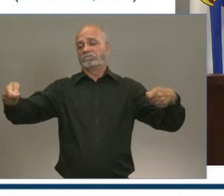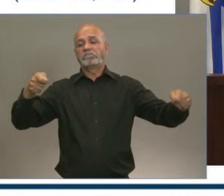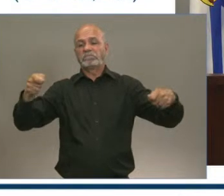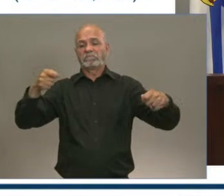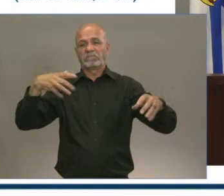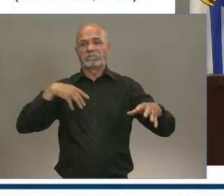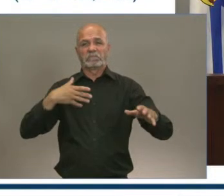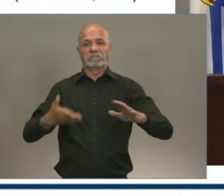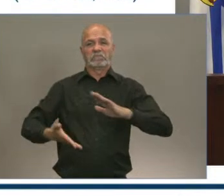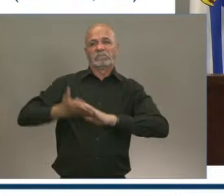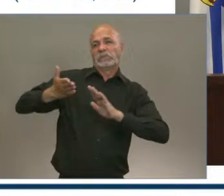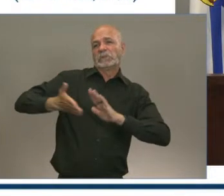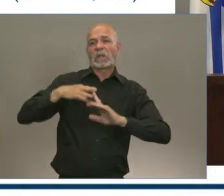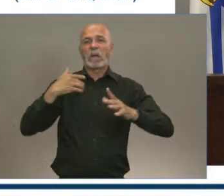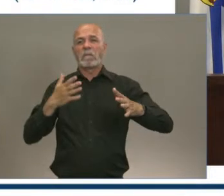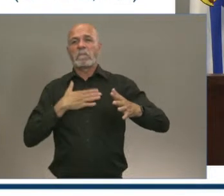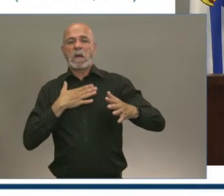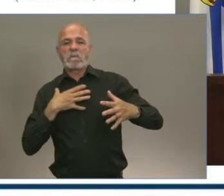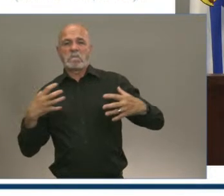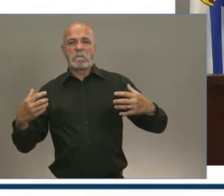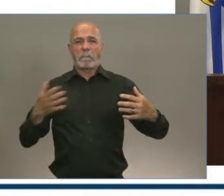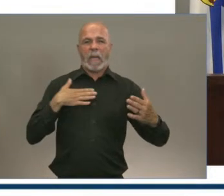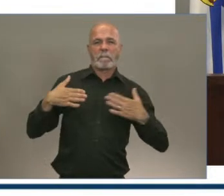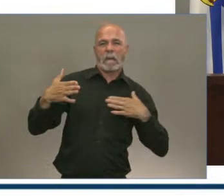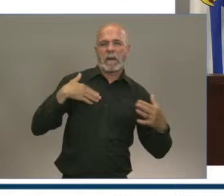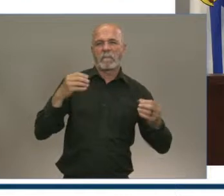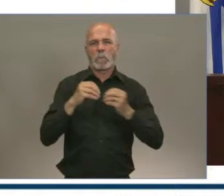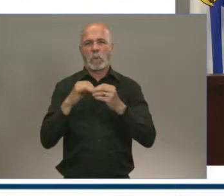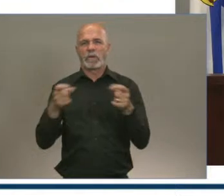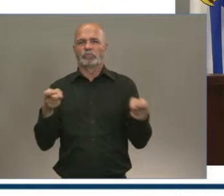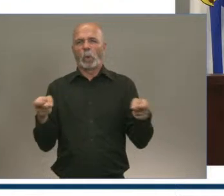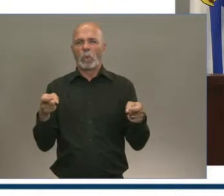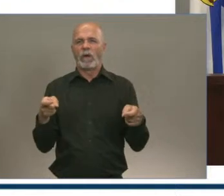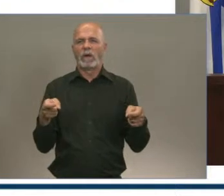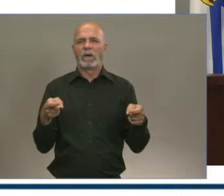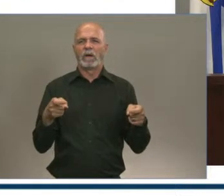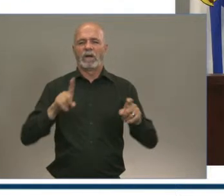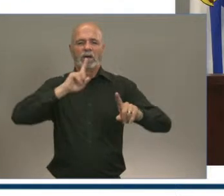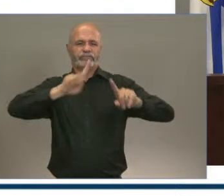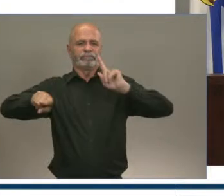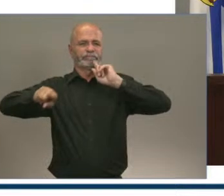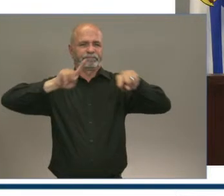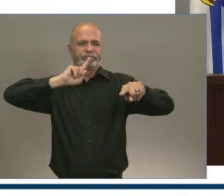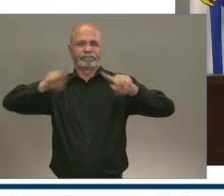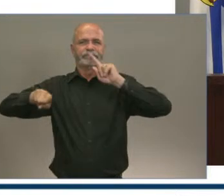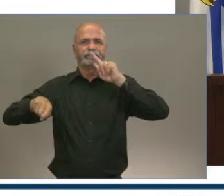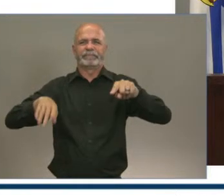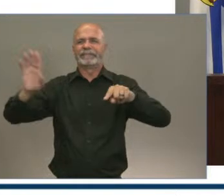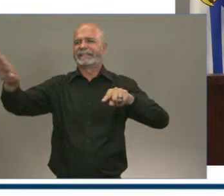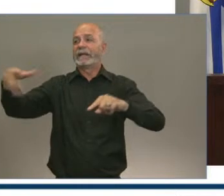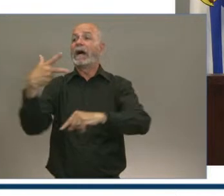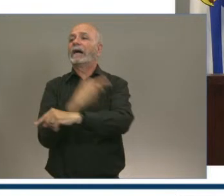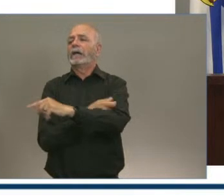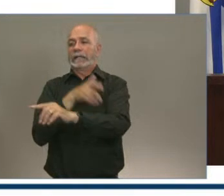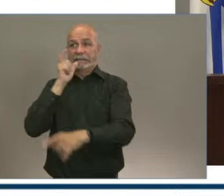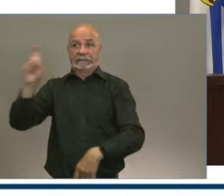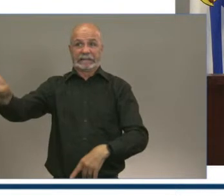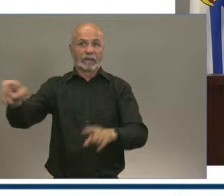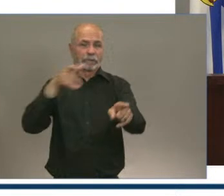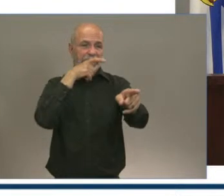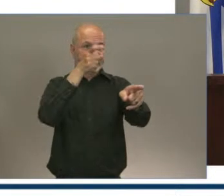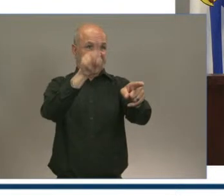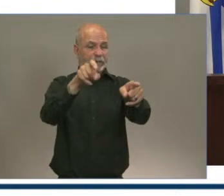power. And the way I read it, he was discouraging people to get vaccinated. I wonder if you have any response to